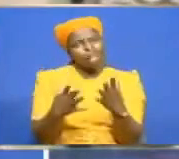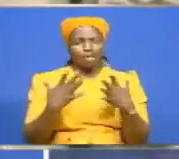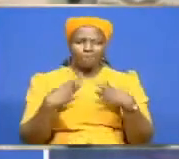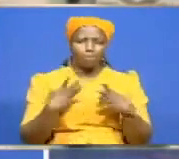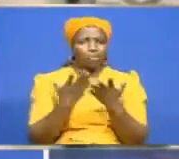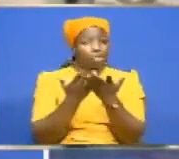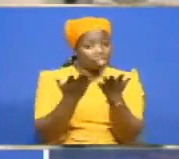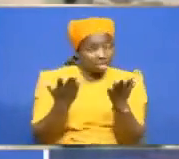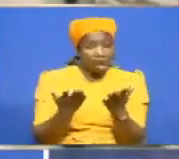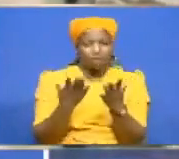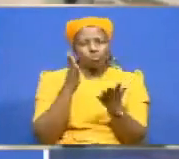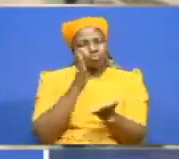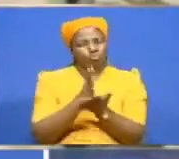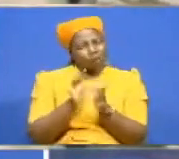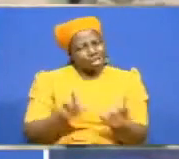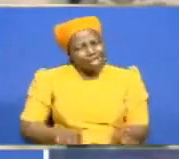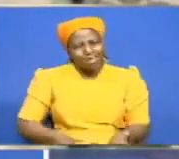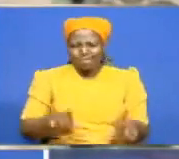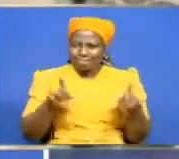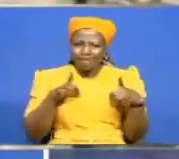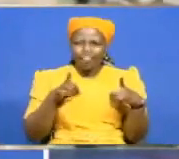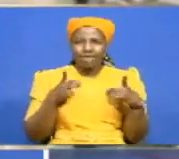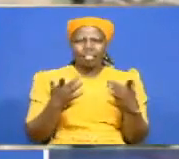people are living